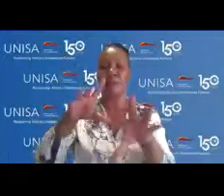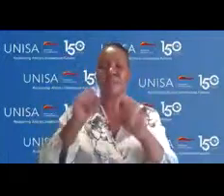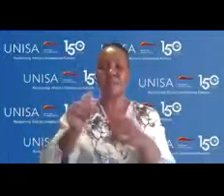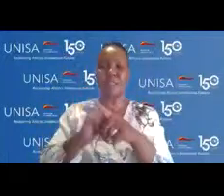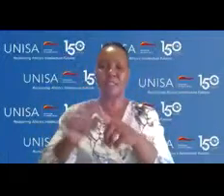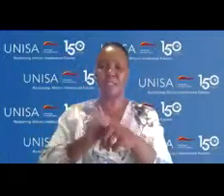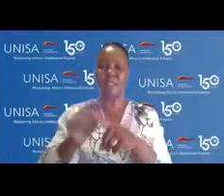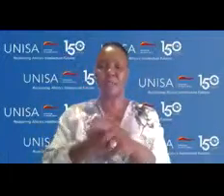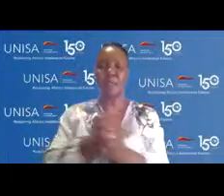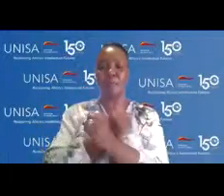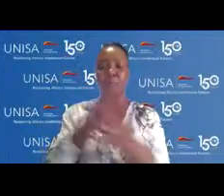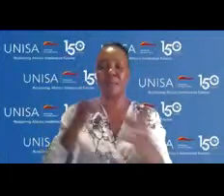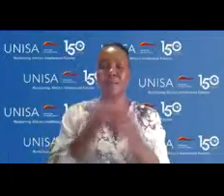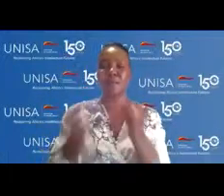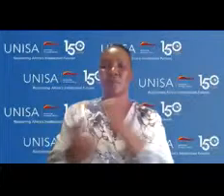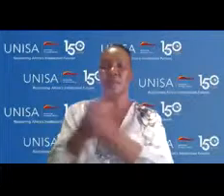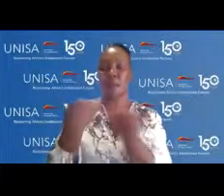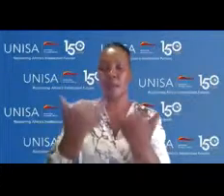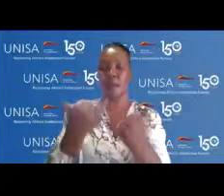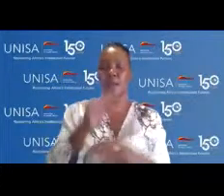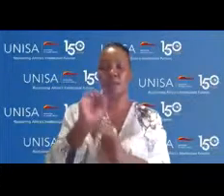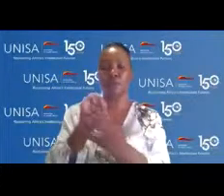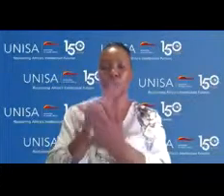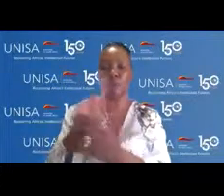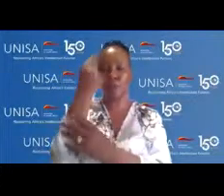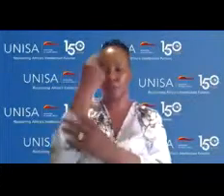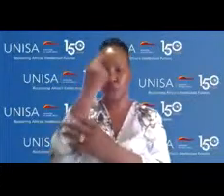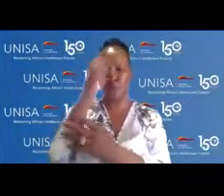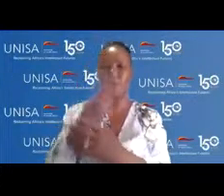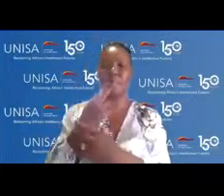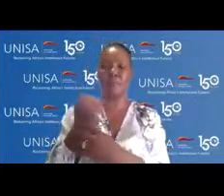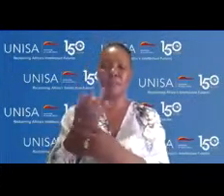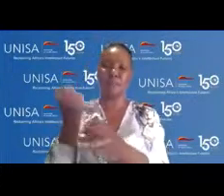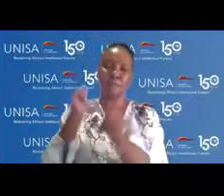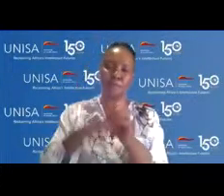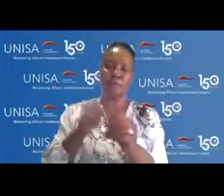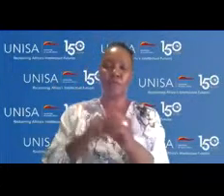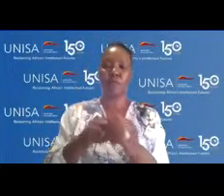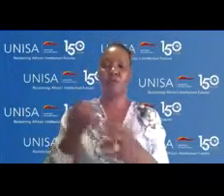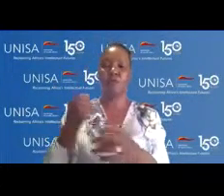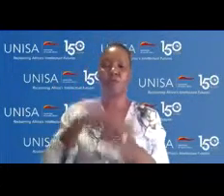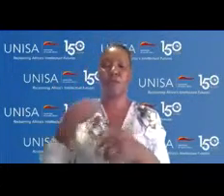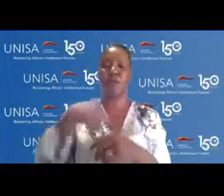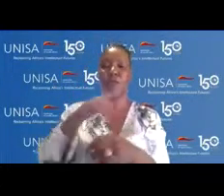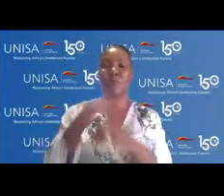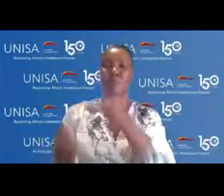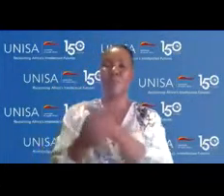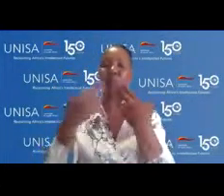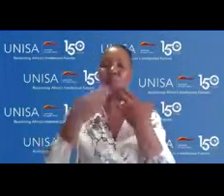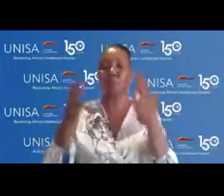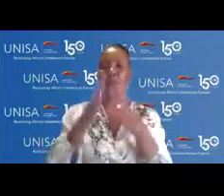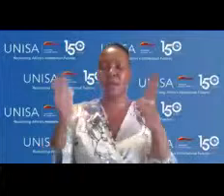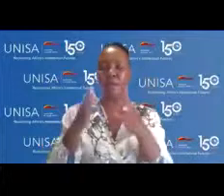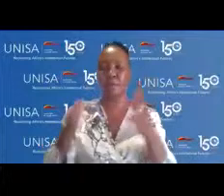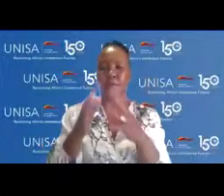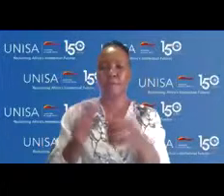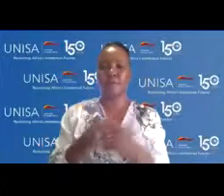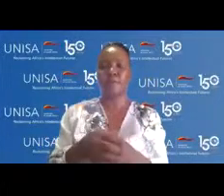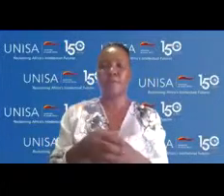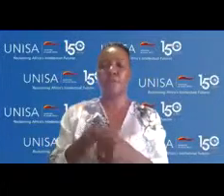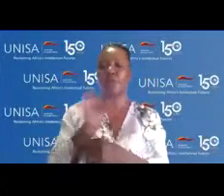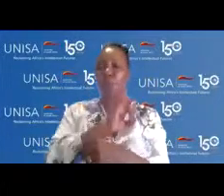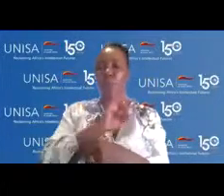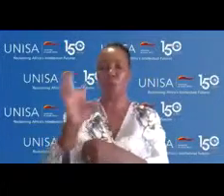now at 12. Please log in and join the session. Thank you again. And once again, see you